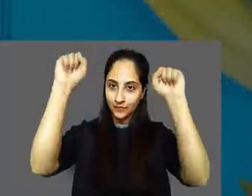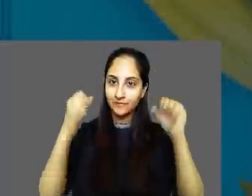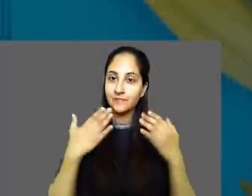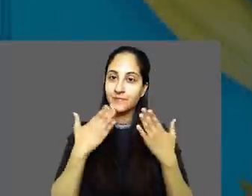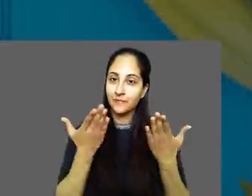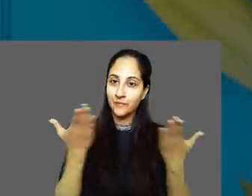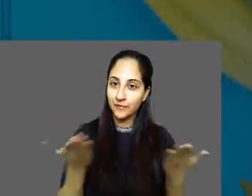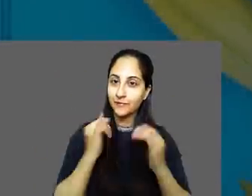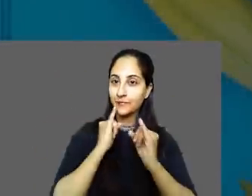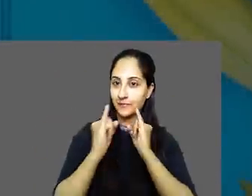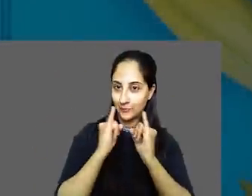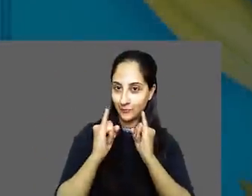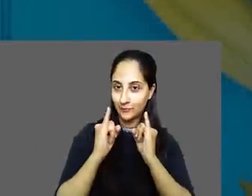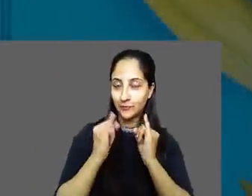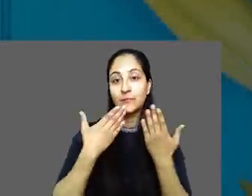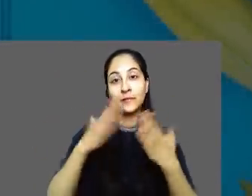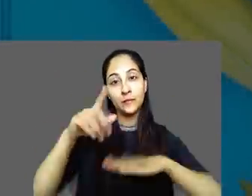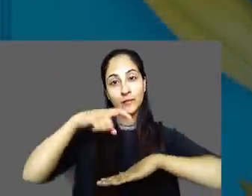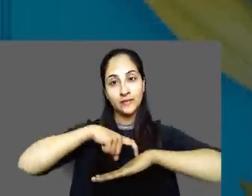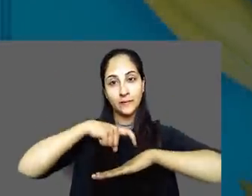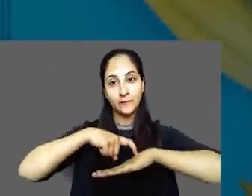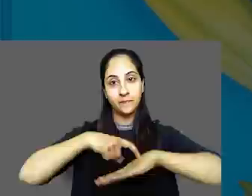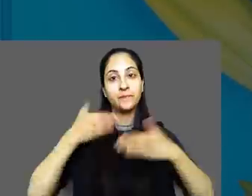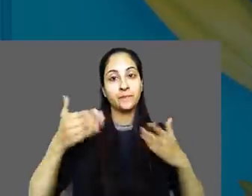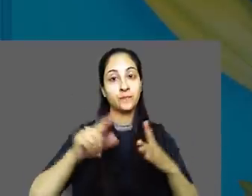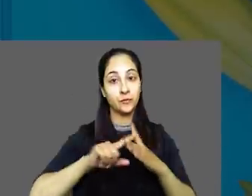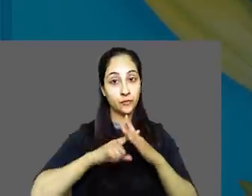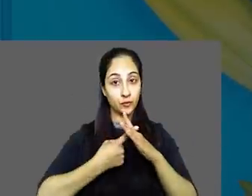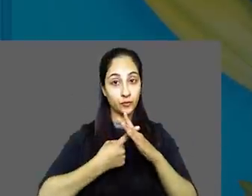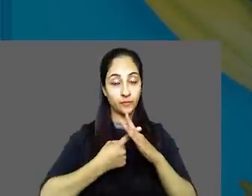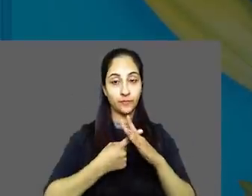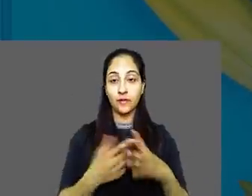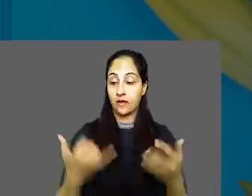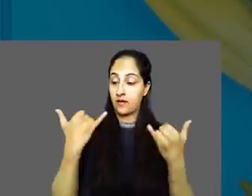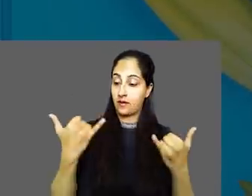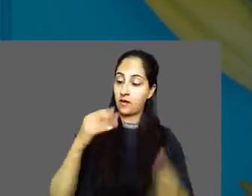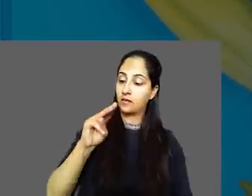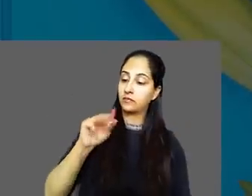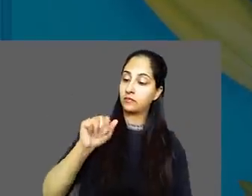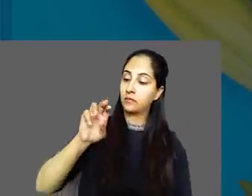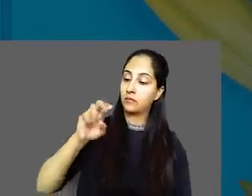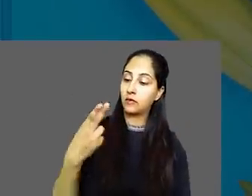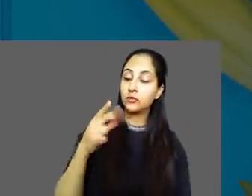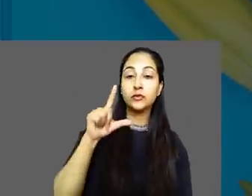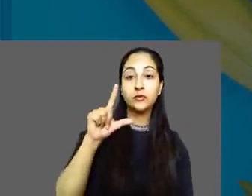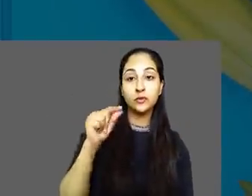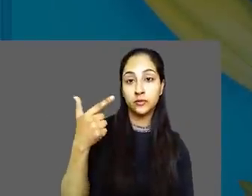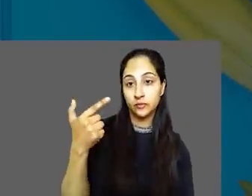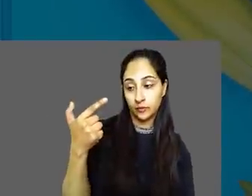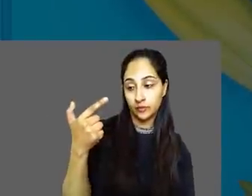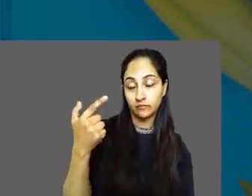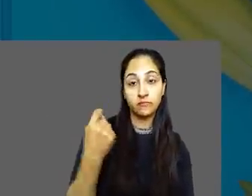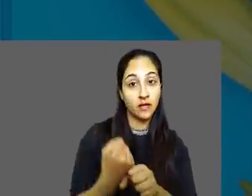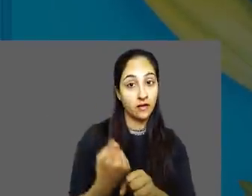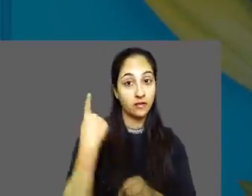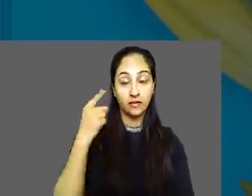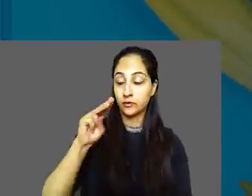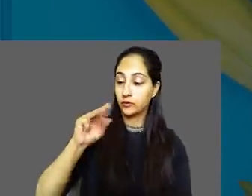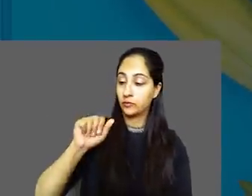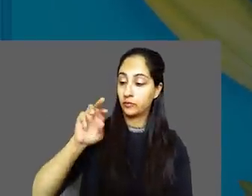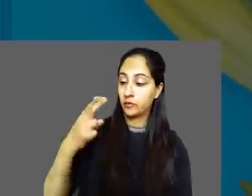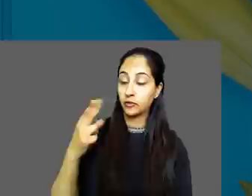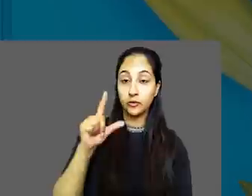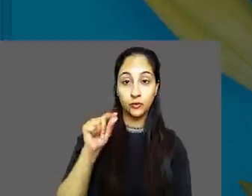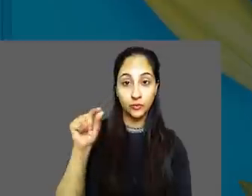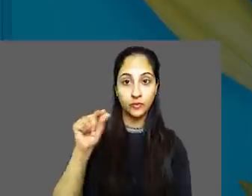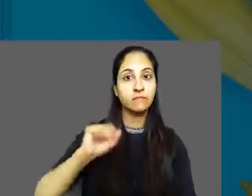President Saib, thank you so much for taking the time to chat with me. You know, I want to jump right into it. We're sitting here in March of 2021. Take me back to March of last year.